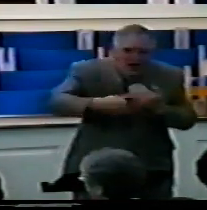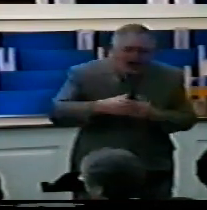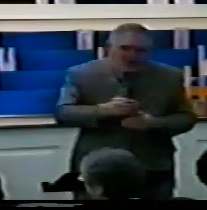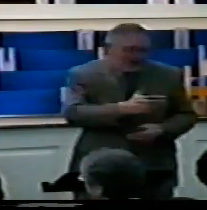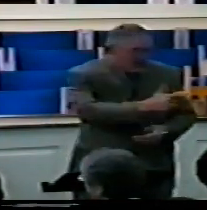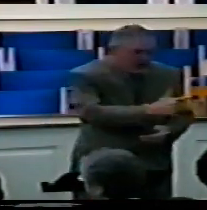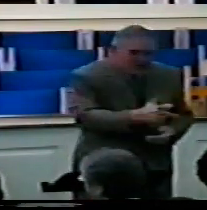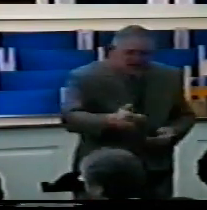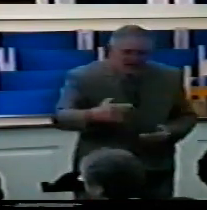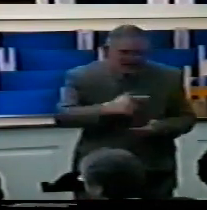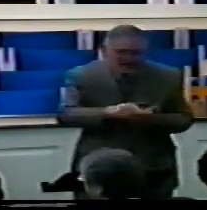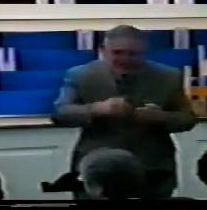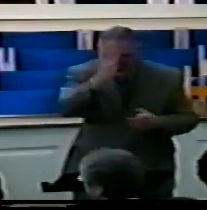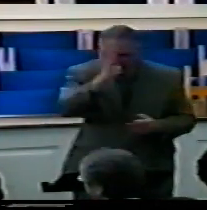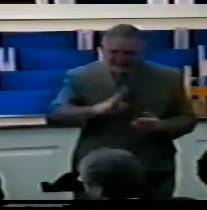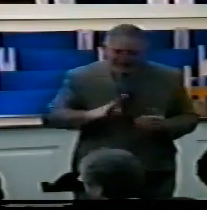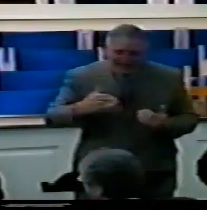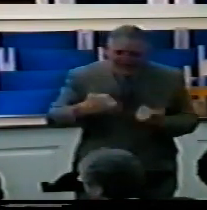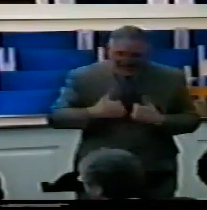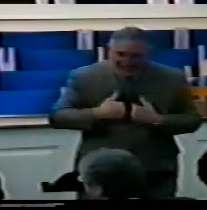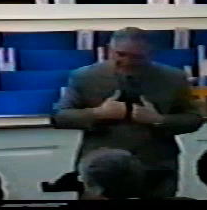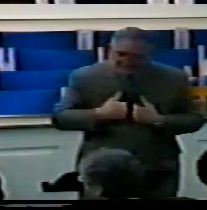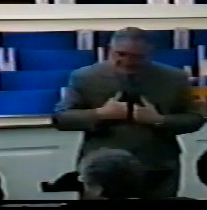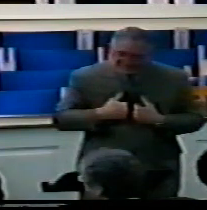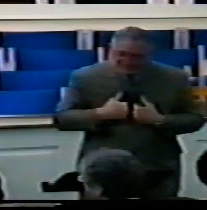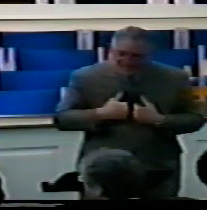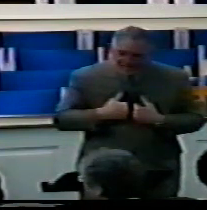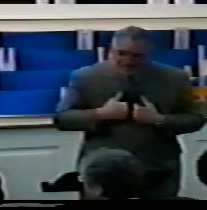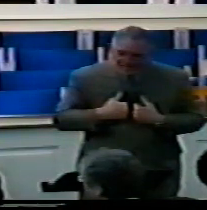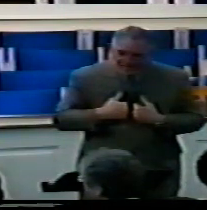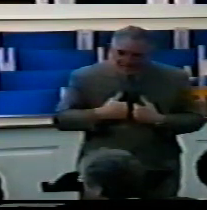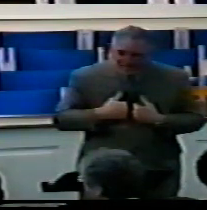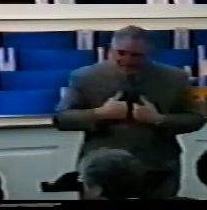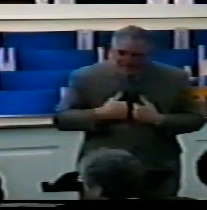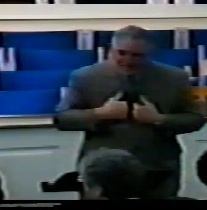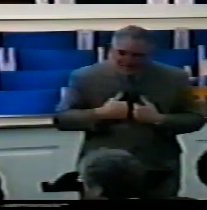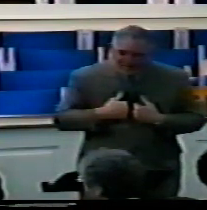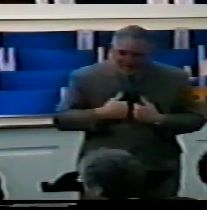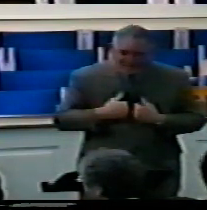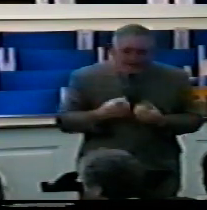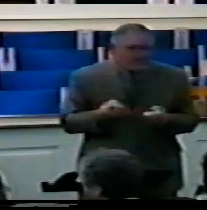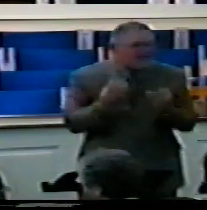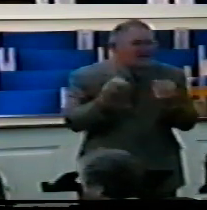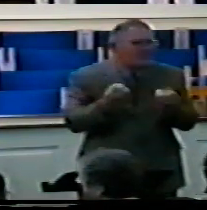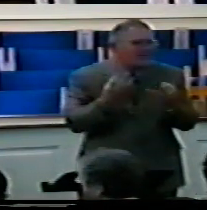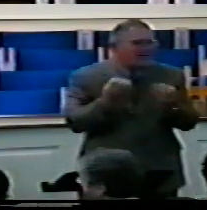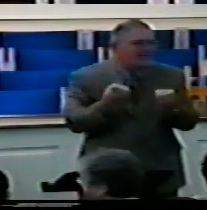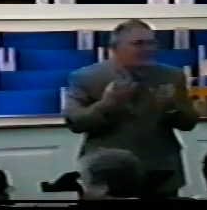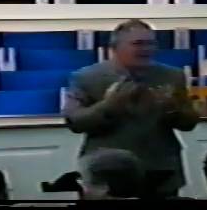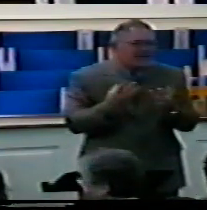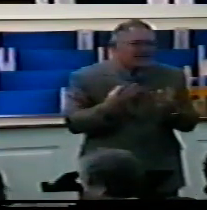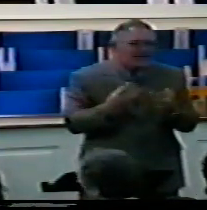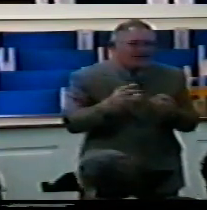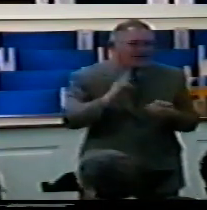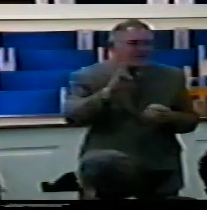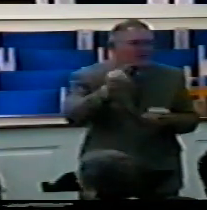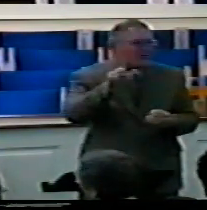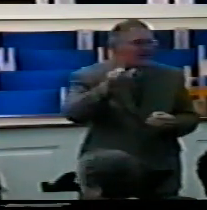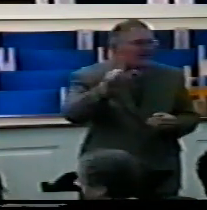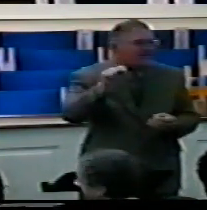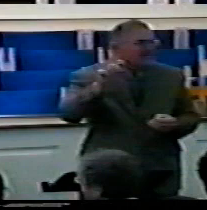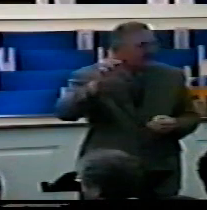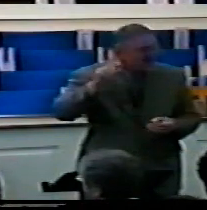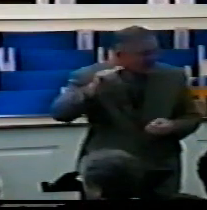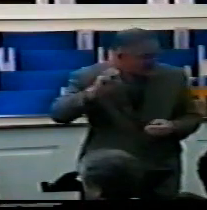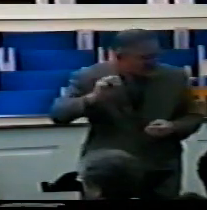up 246 30-06 rounds alone out of my front yard after it was over. But I remember standing there and I